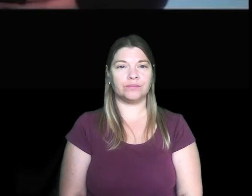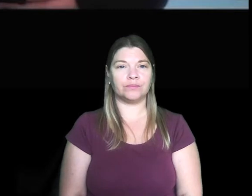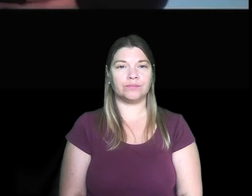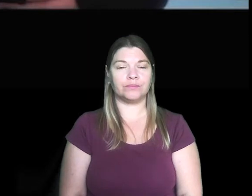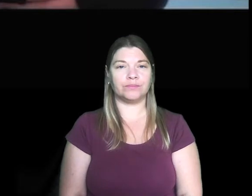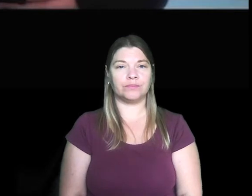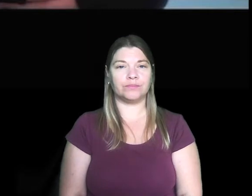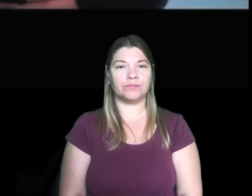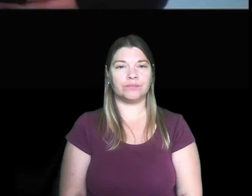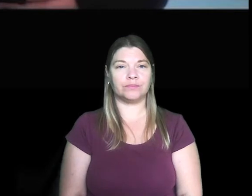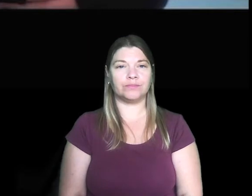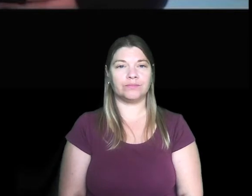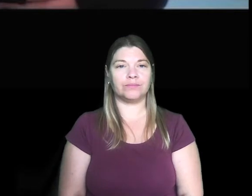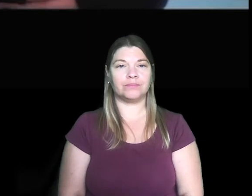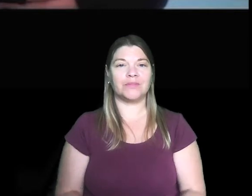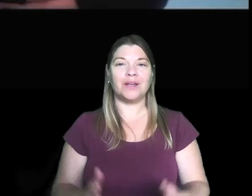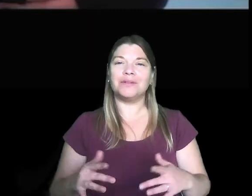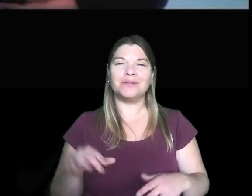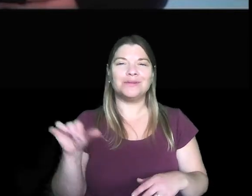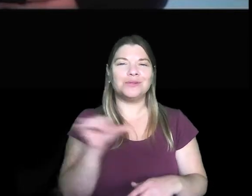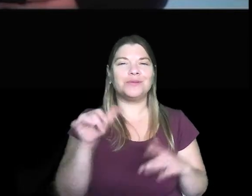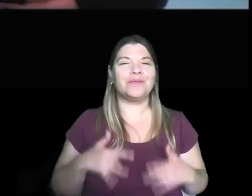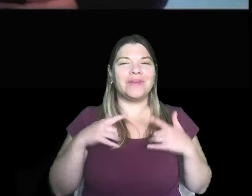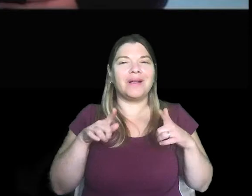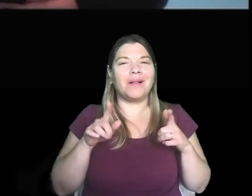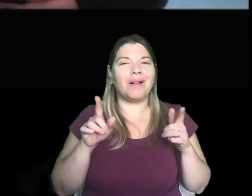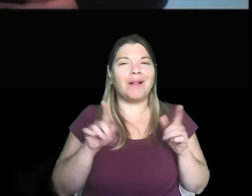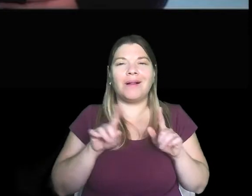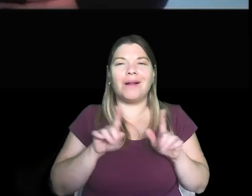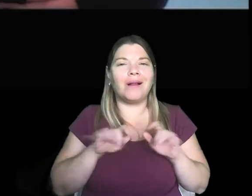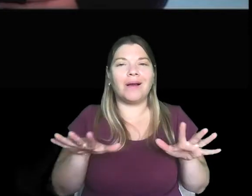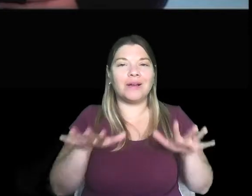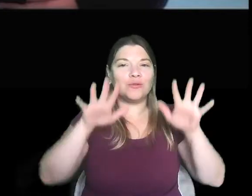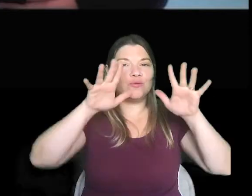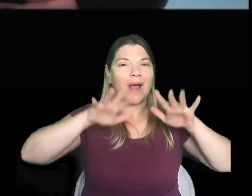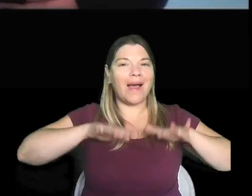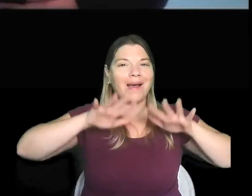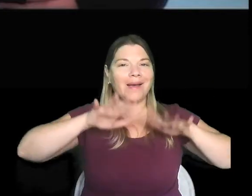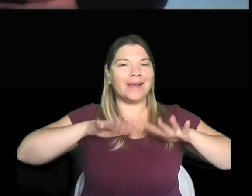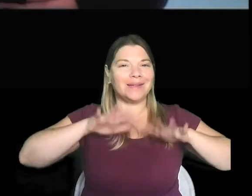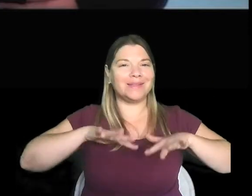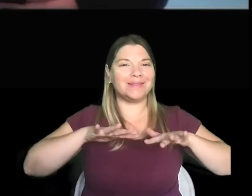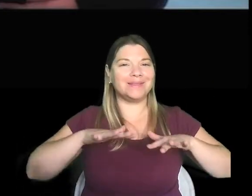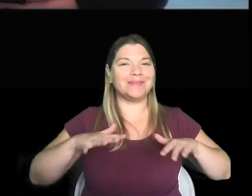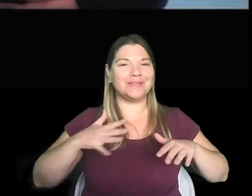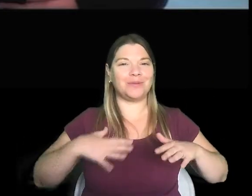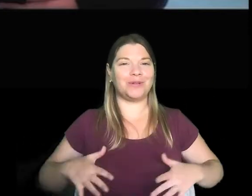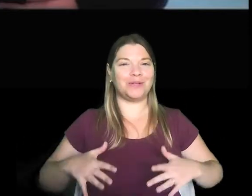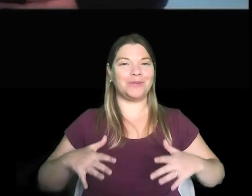Now, as if you can feel rain on your skin, let's run the fingertips all around the